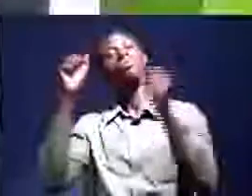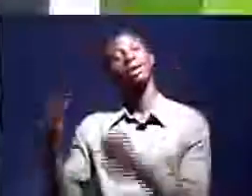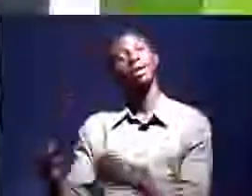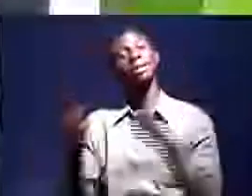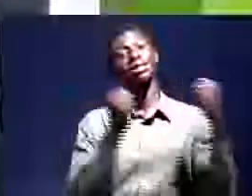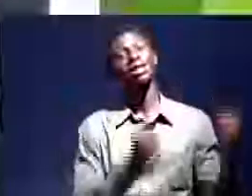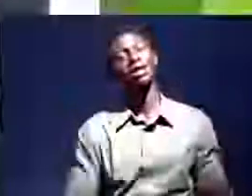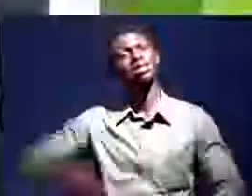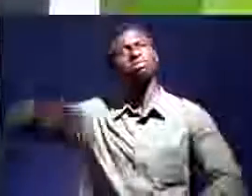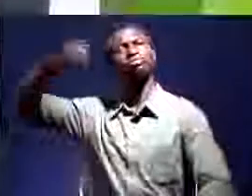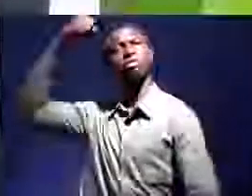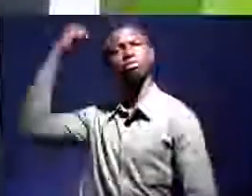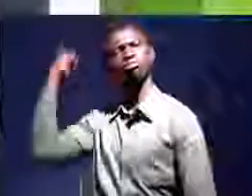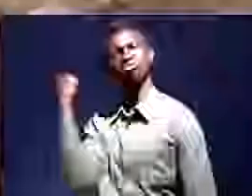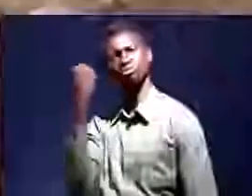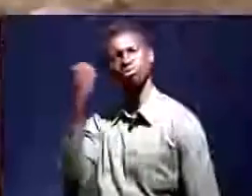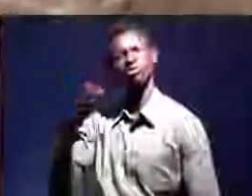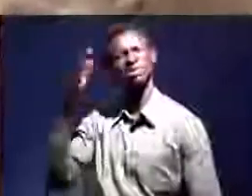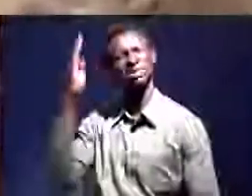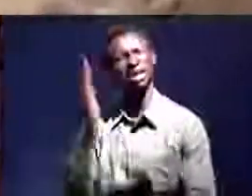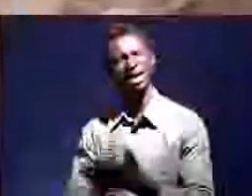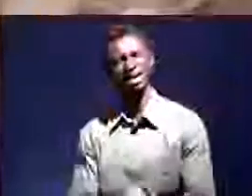Young people being baptized,